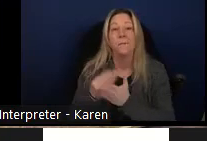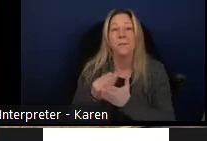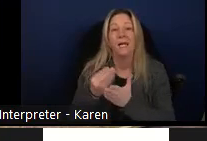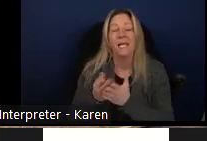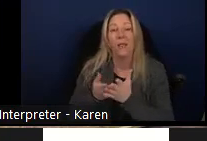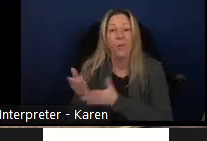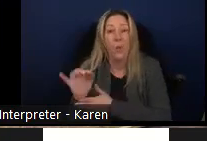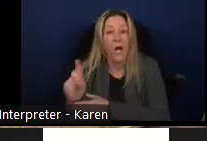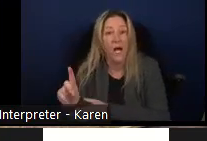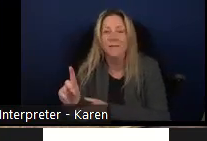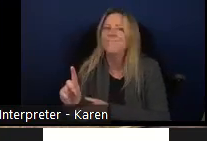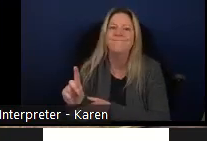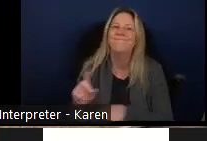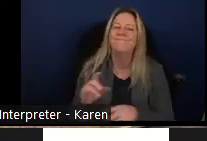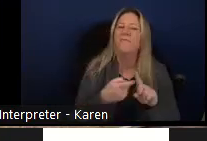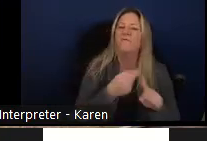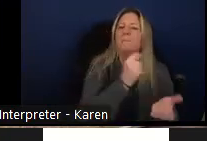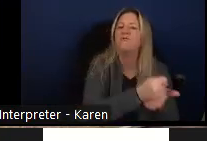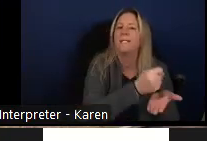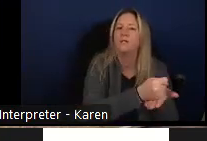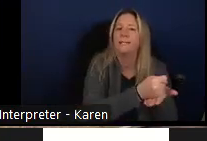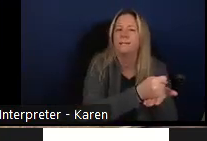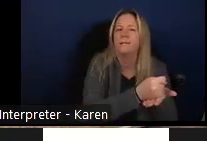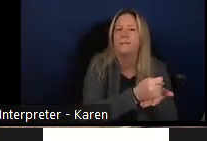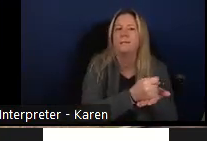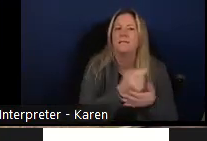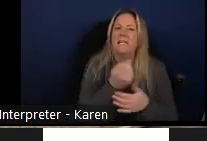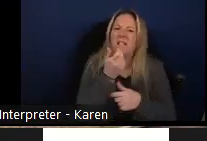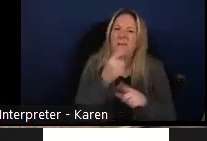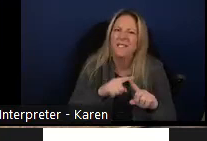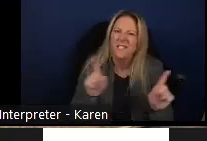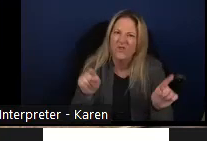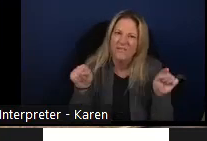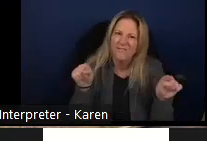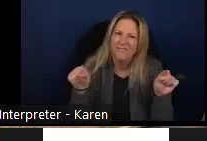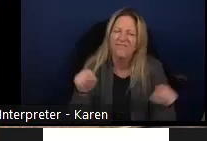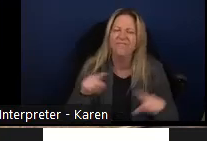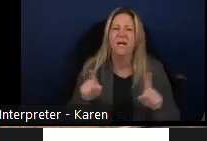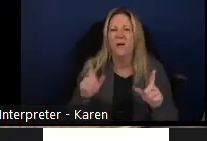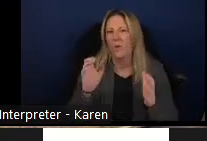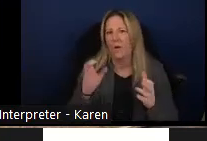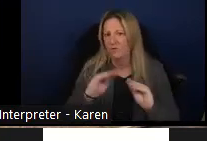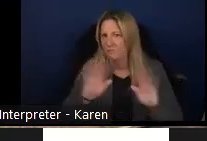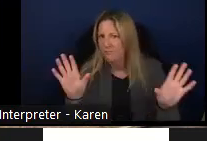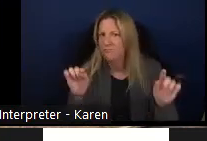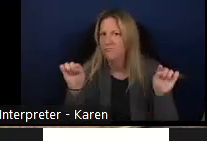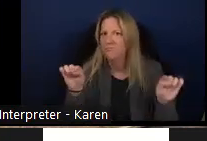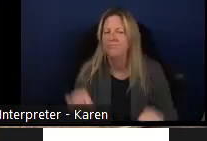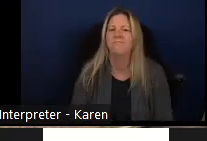HUD. Those are actually treasury funds. So minor difference, but just wanted to make that distinguishment.